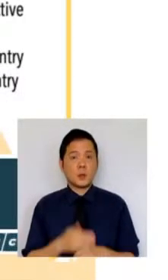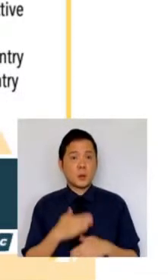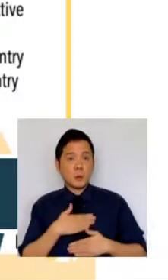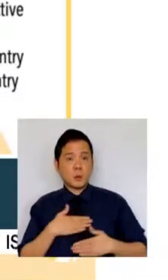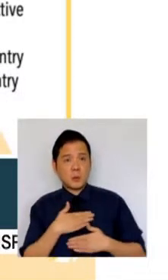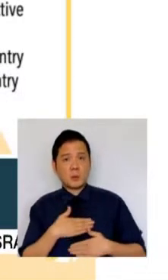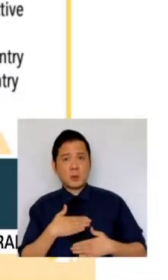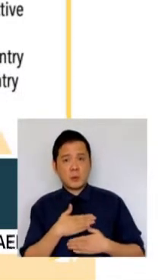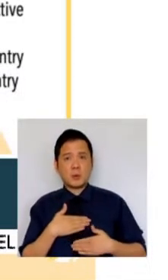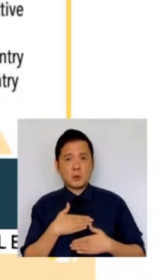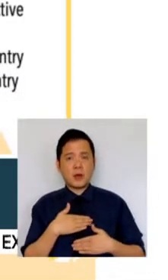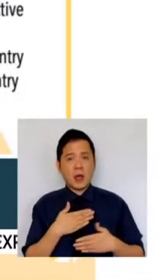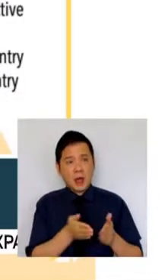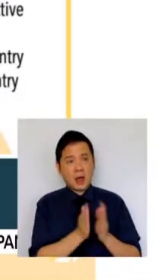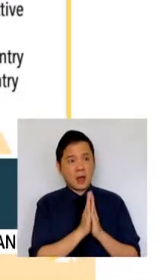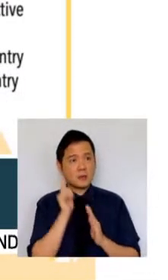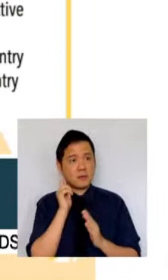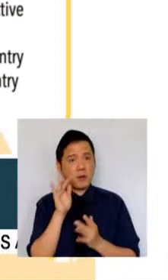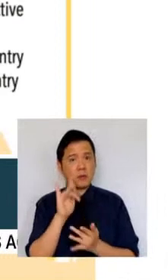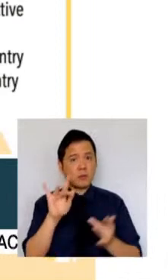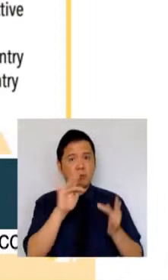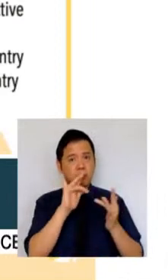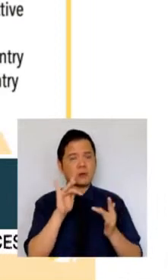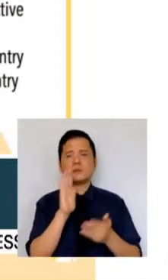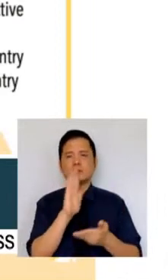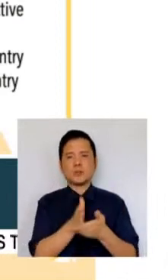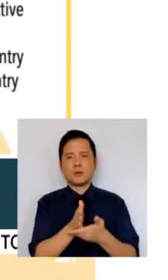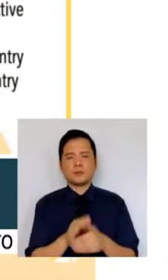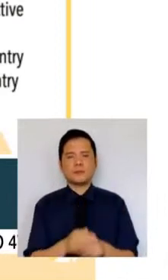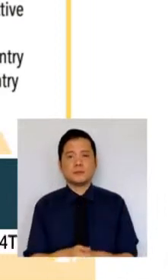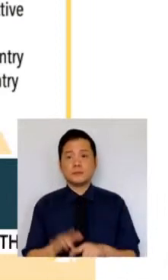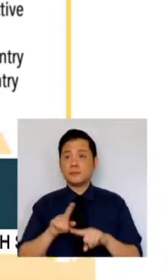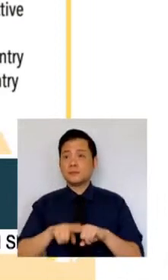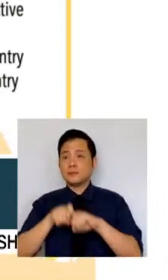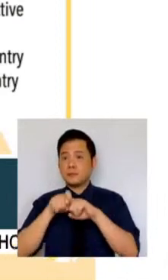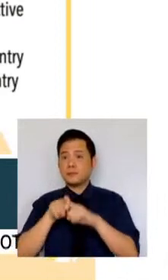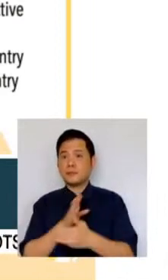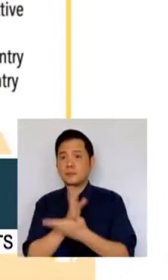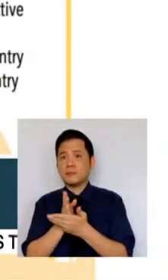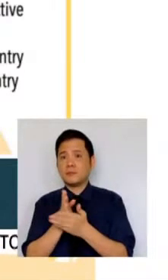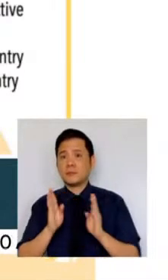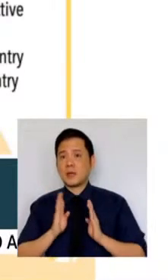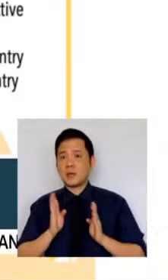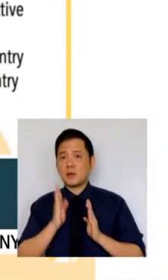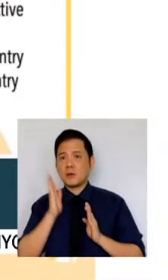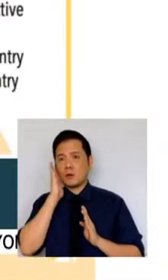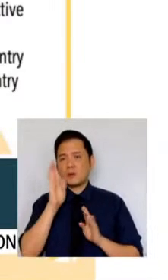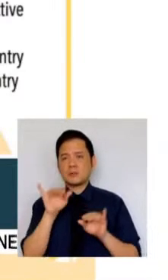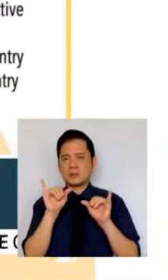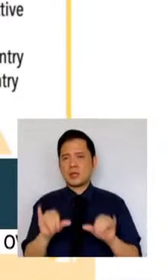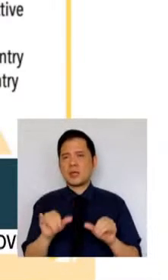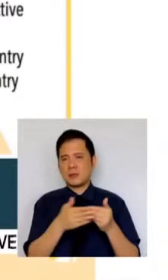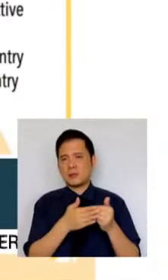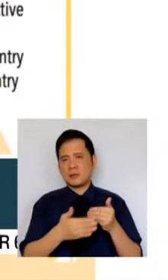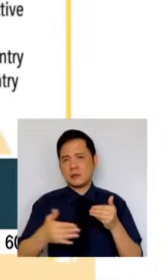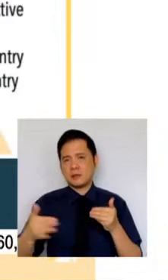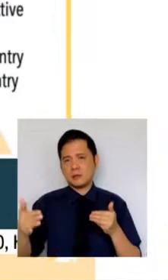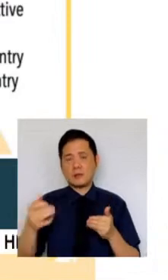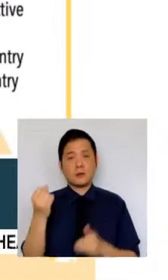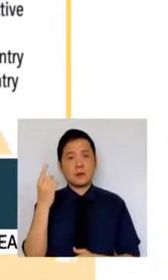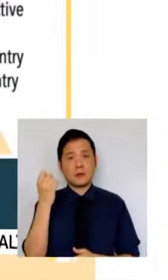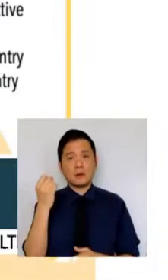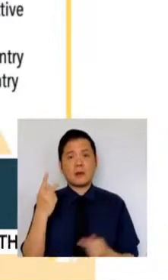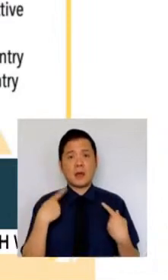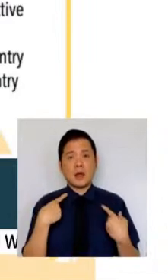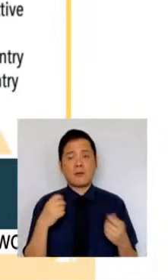on January 2nd. The suspension will be in place until further notice. But those with pre-approved travels prior to January 2nd